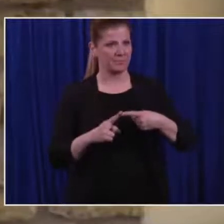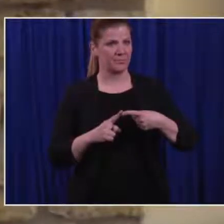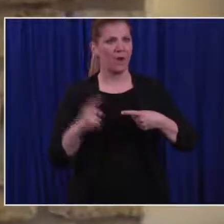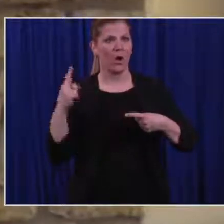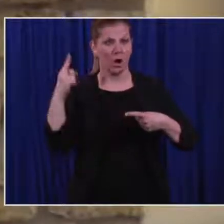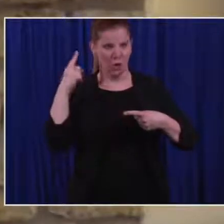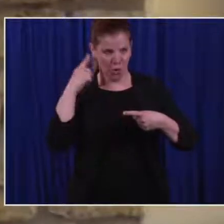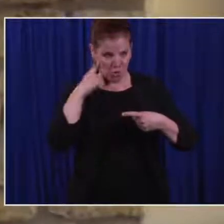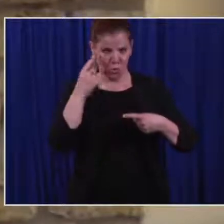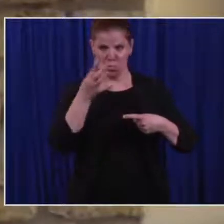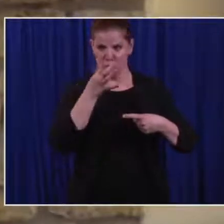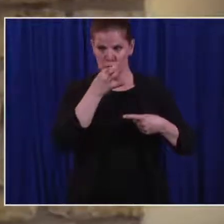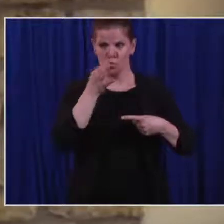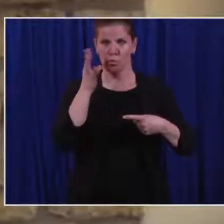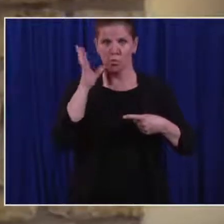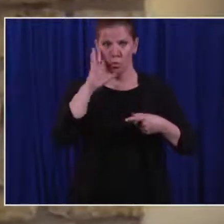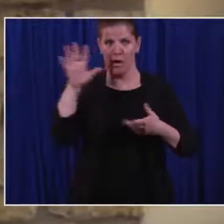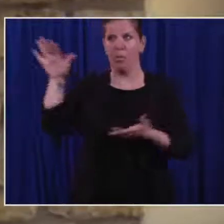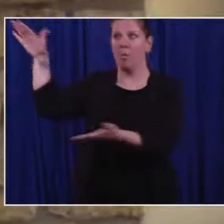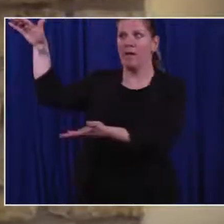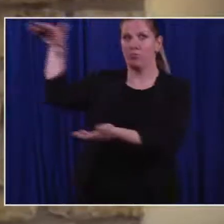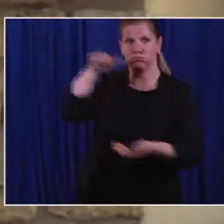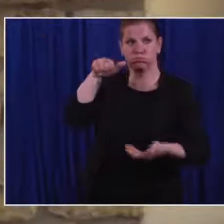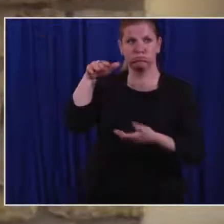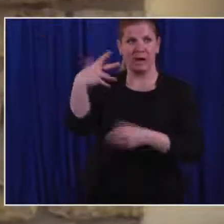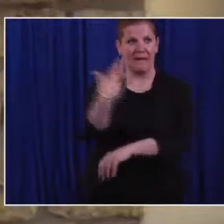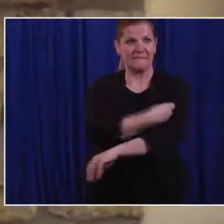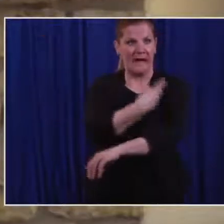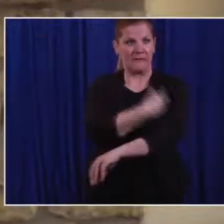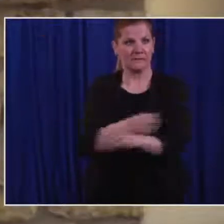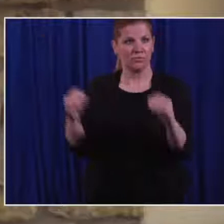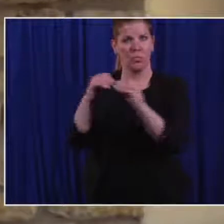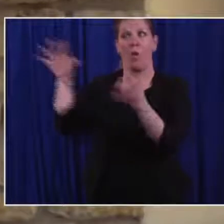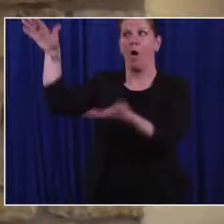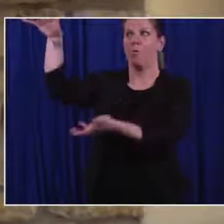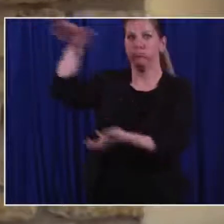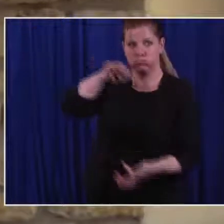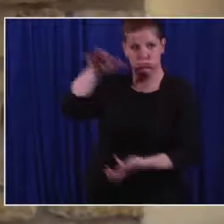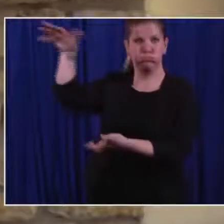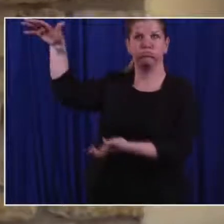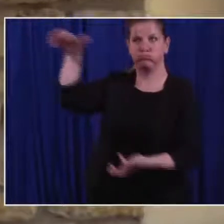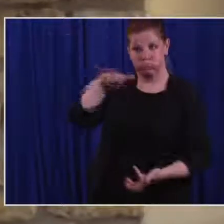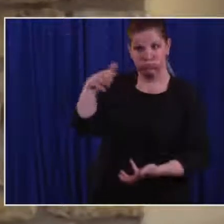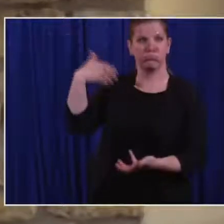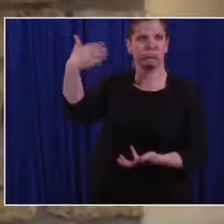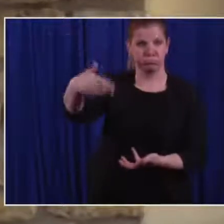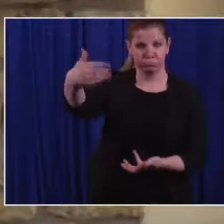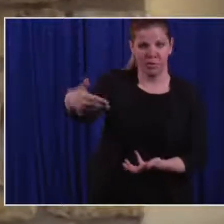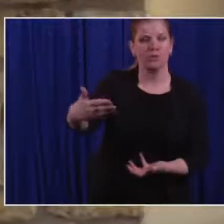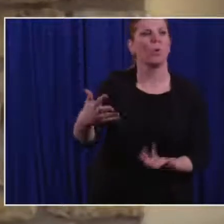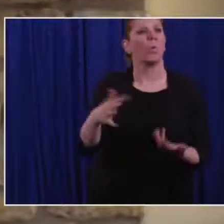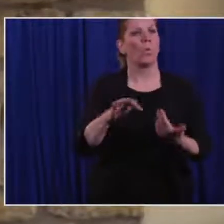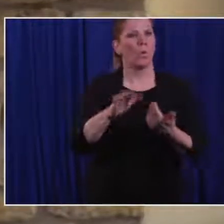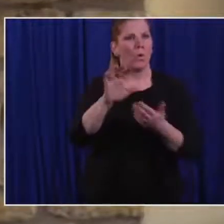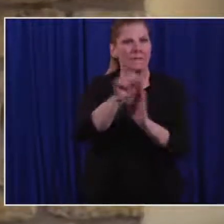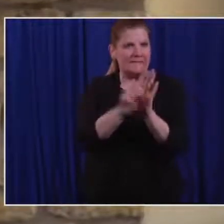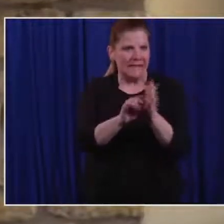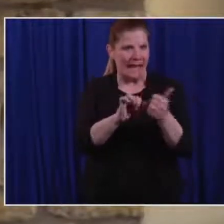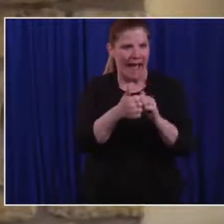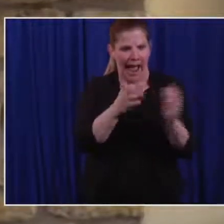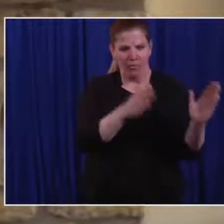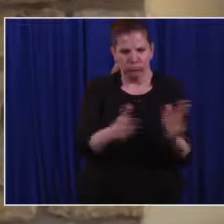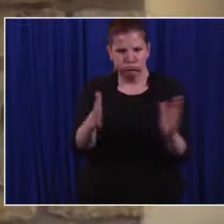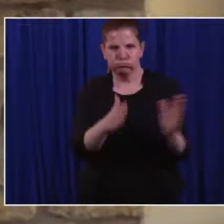be a lot more vaccine coming down the pike. What sort of steps is the state taking to prepare for that and scale up increased